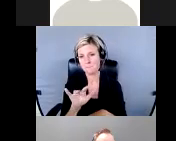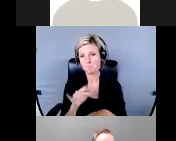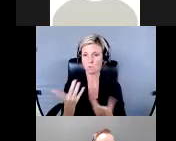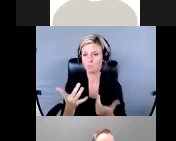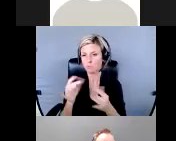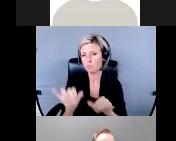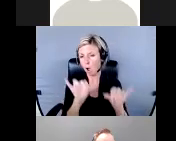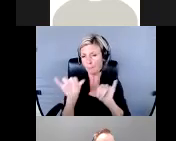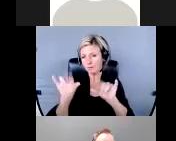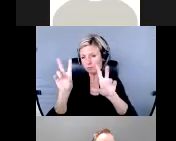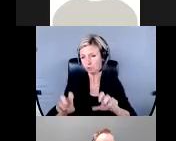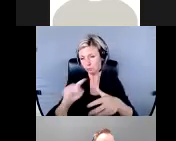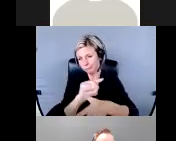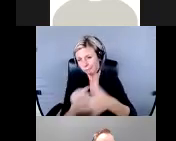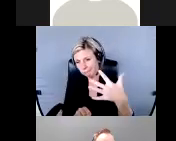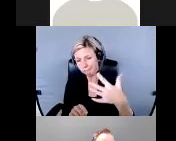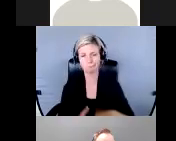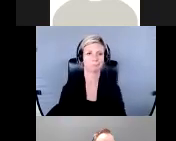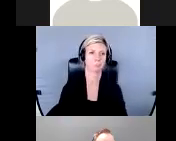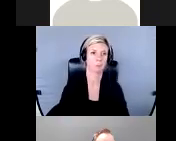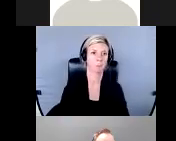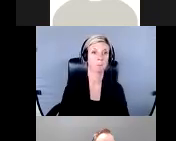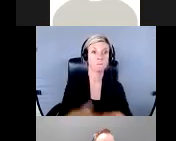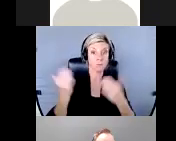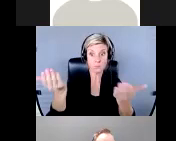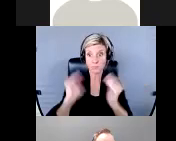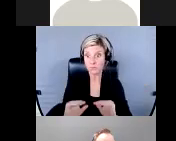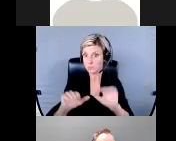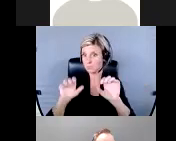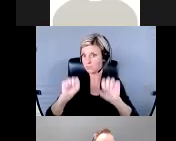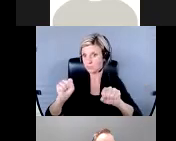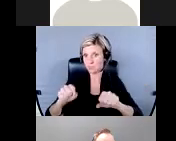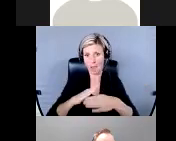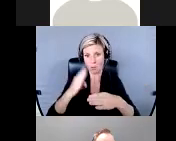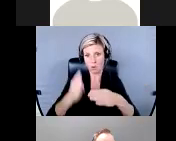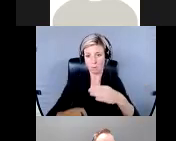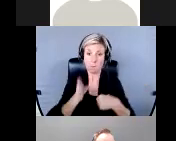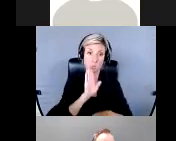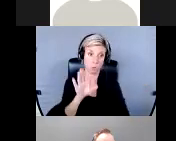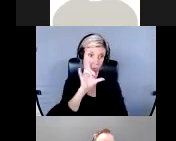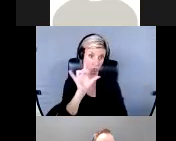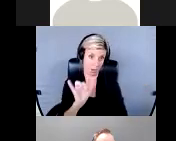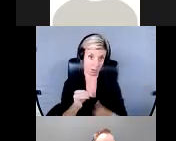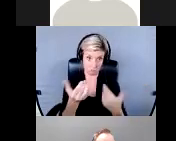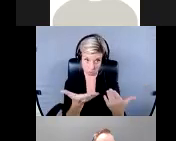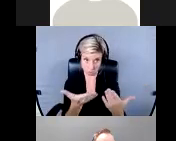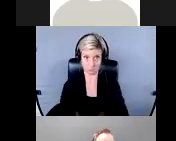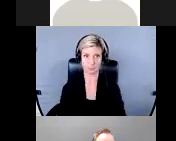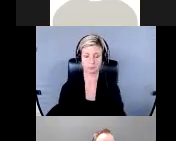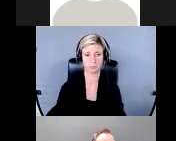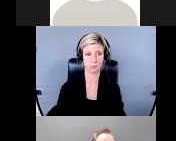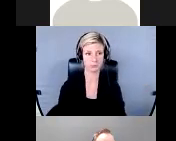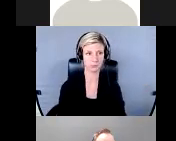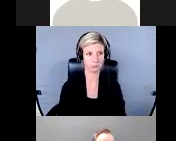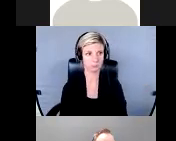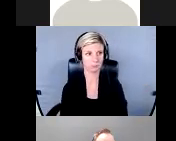family mediation. So let's talk for a minute about potential outcomes, right? So this is, I kind of love this slide, right?